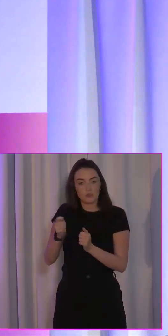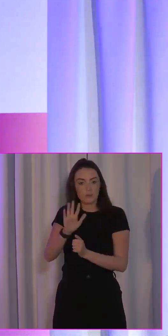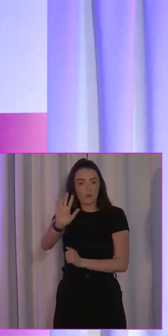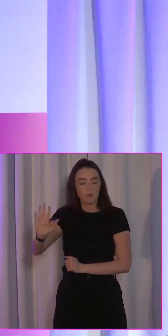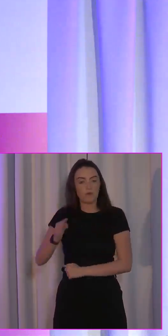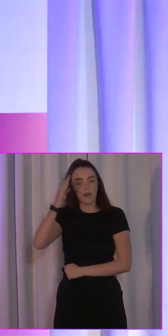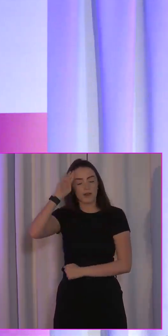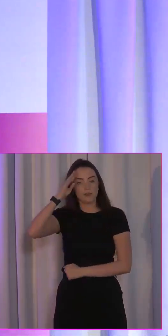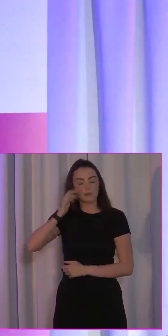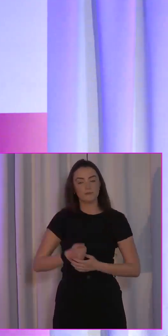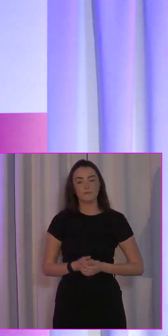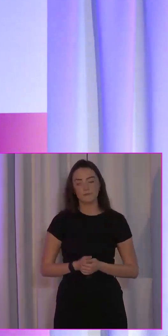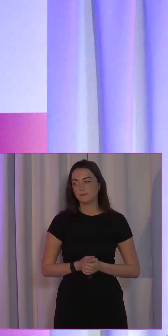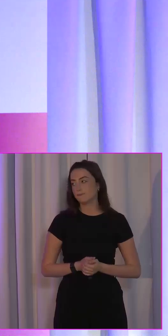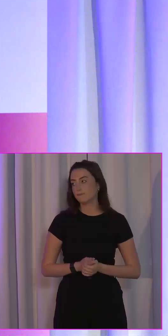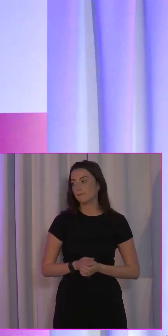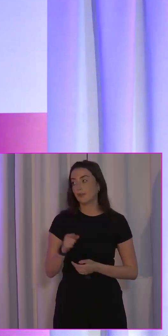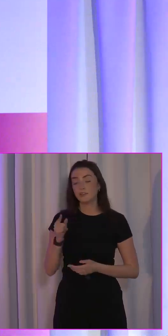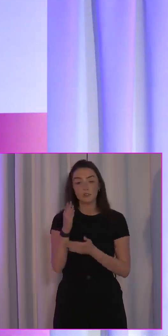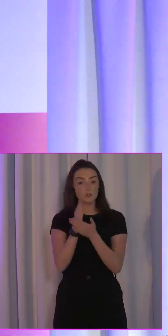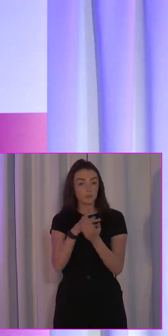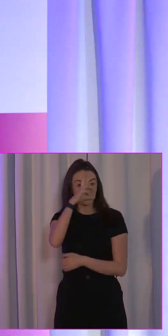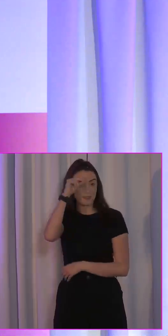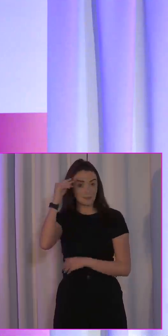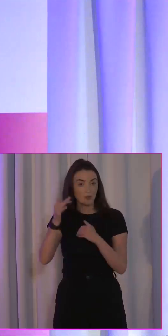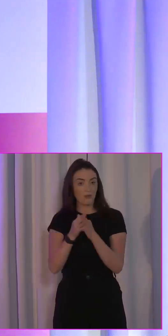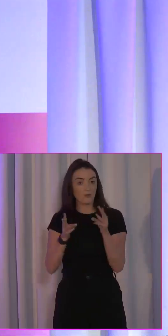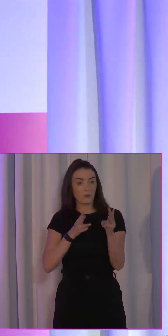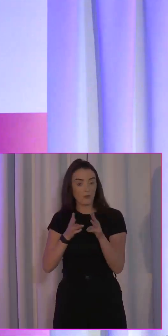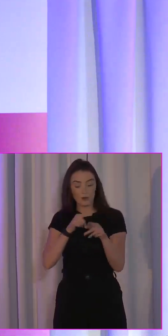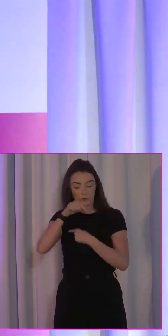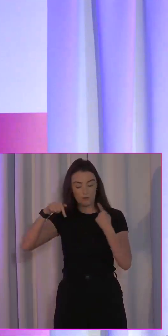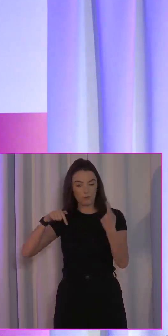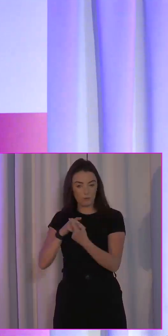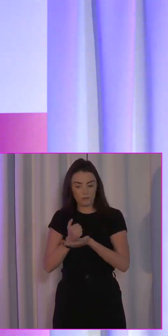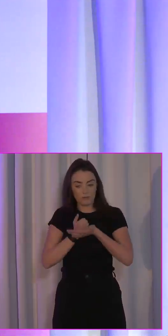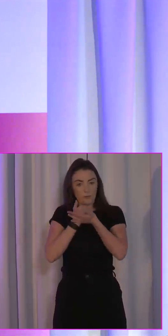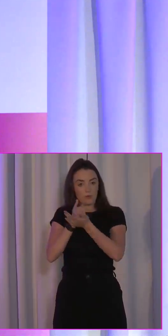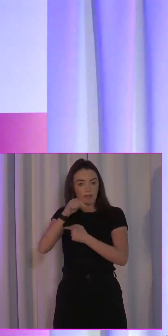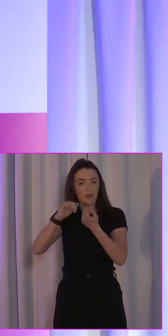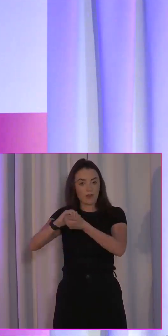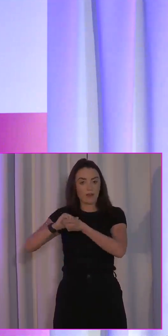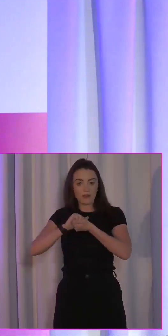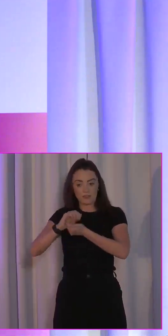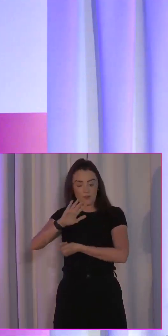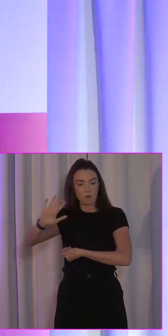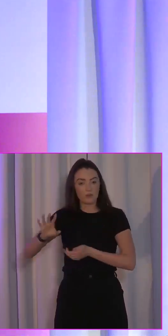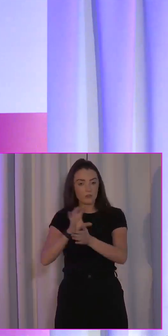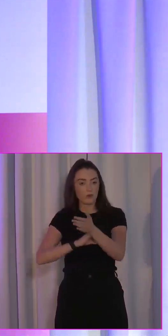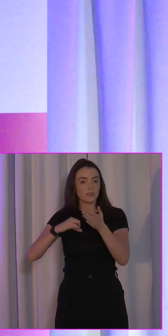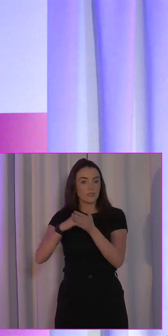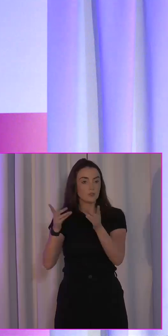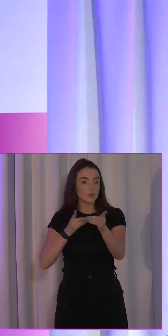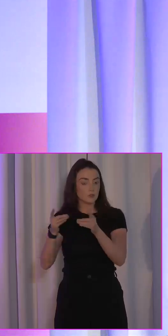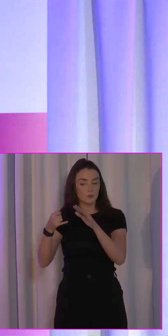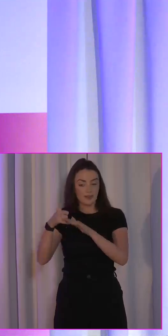Ireland. These are just some examples of the work that we have been supporting our colleagues across the organisation to do in the